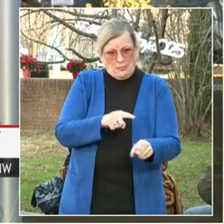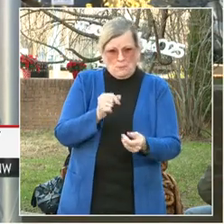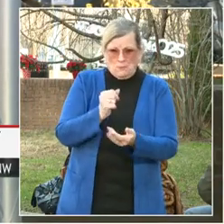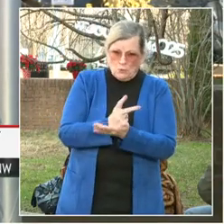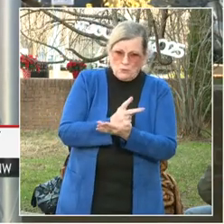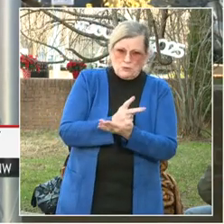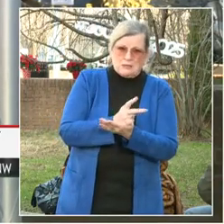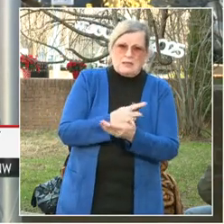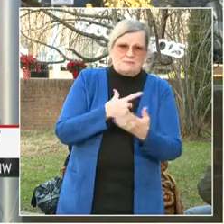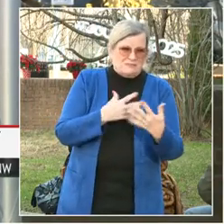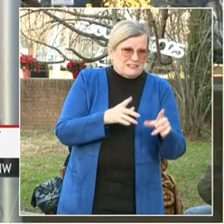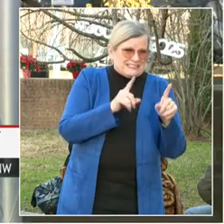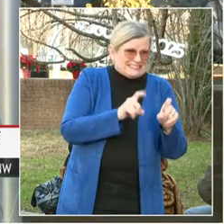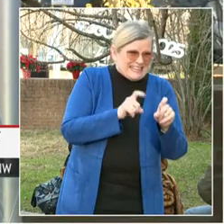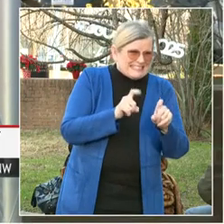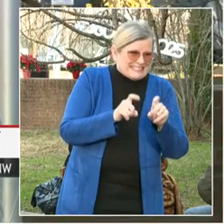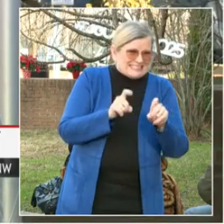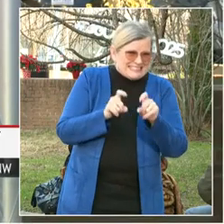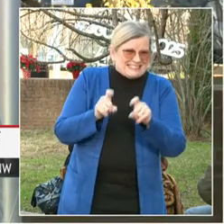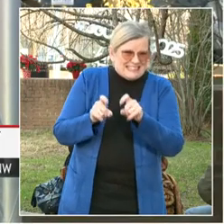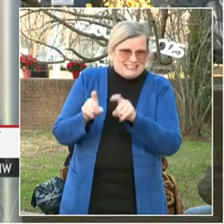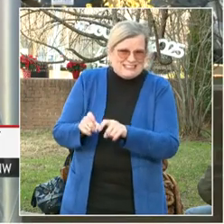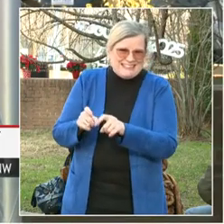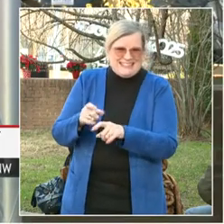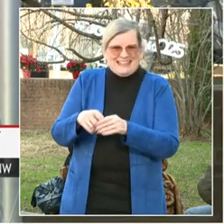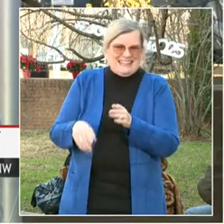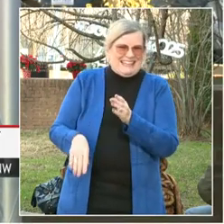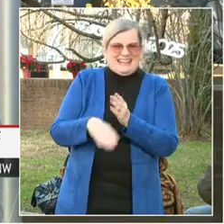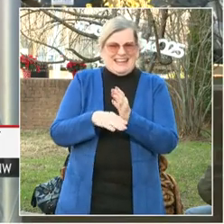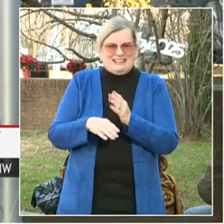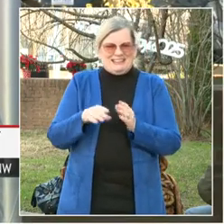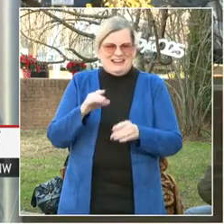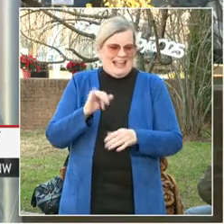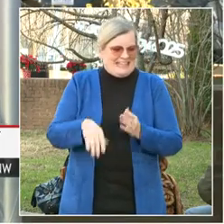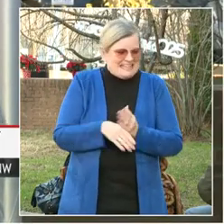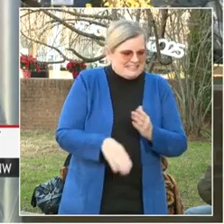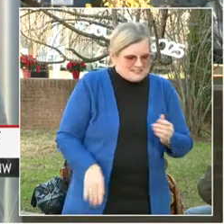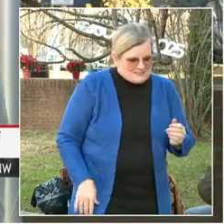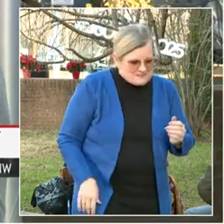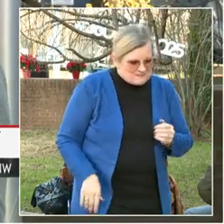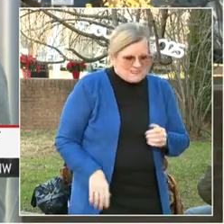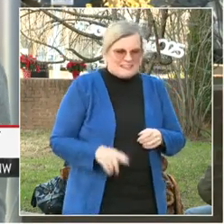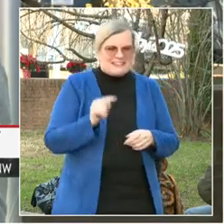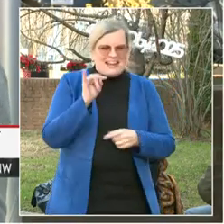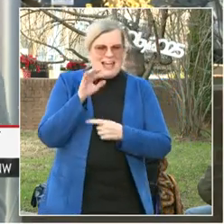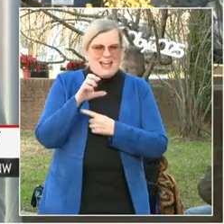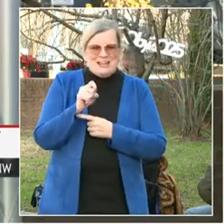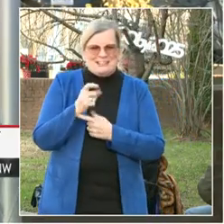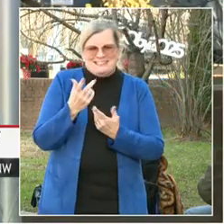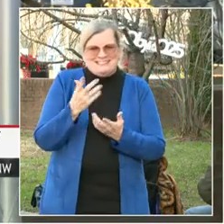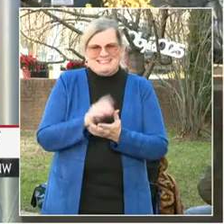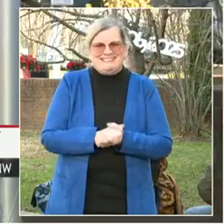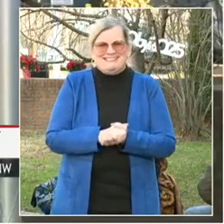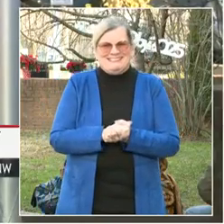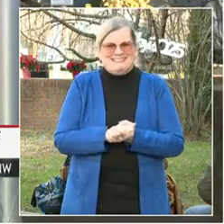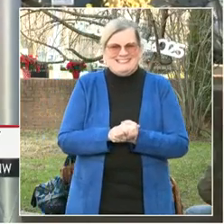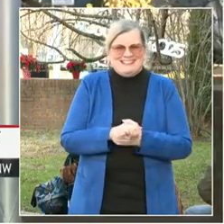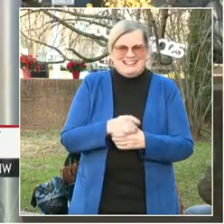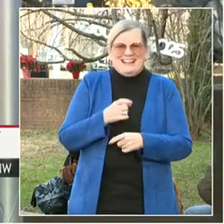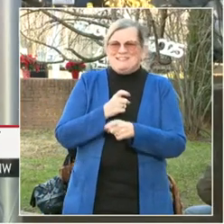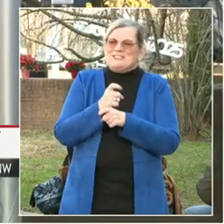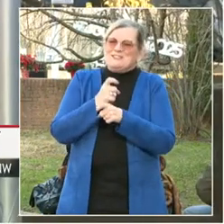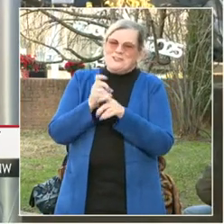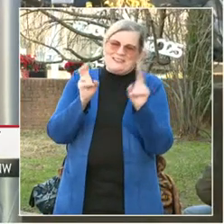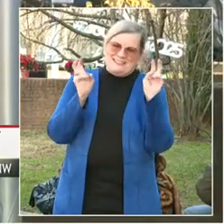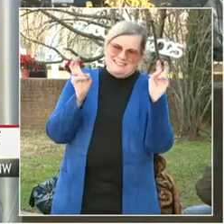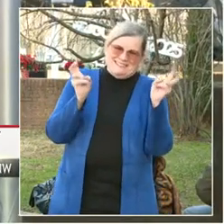a transportation like reference, and our analysis is that it